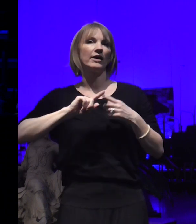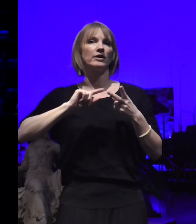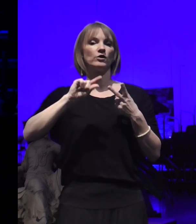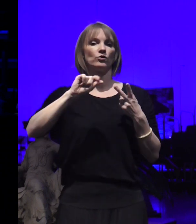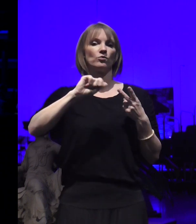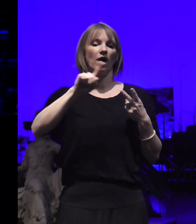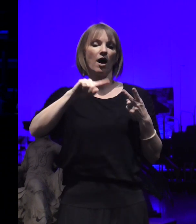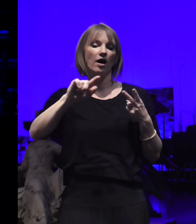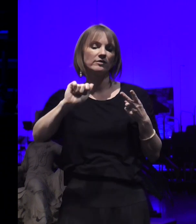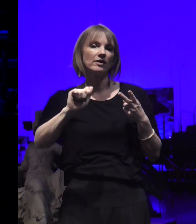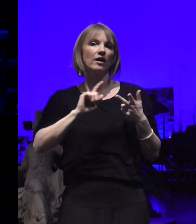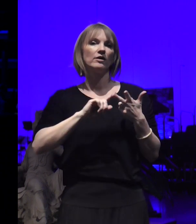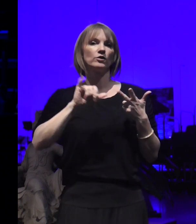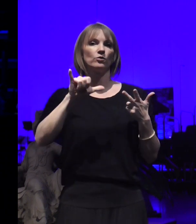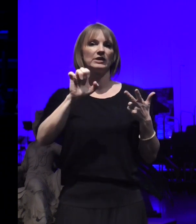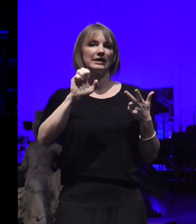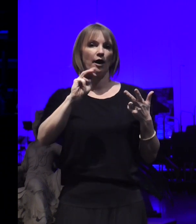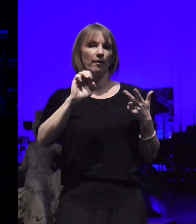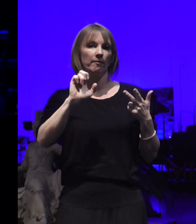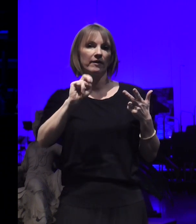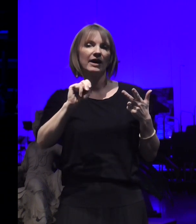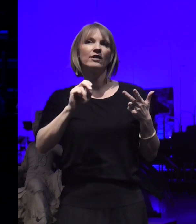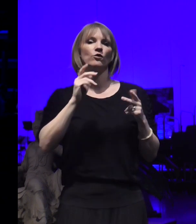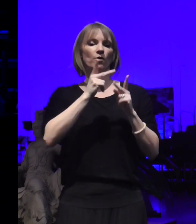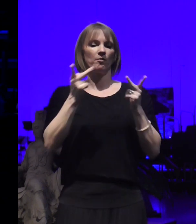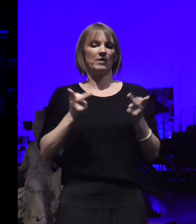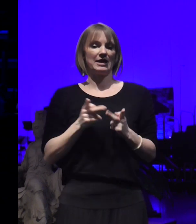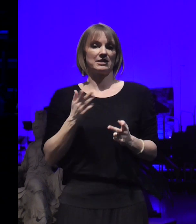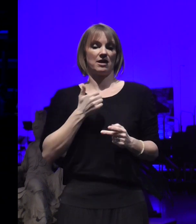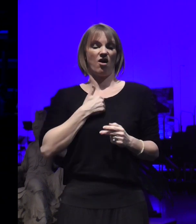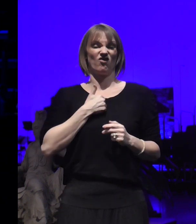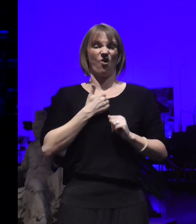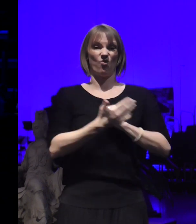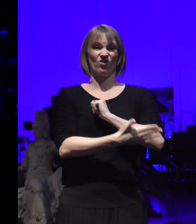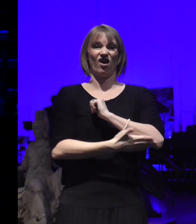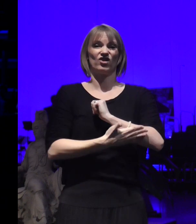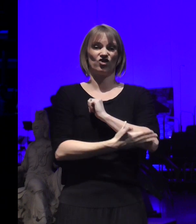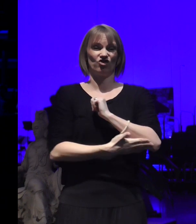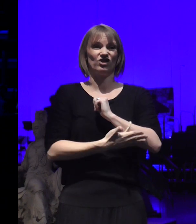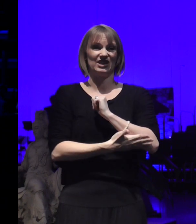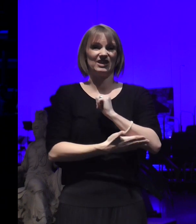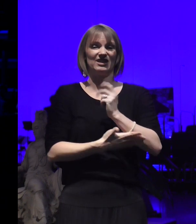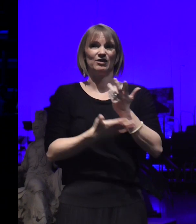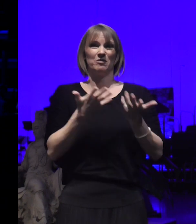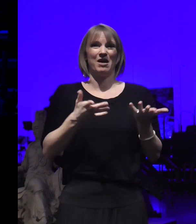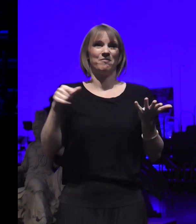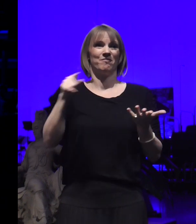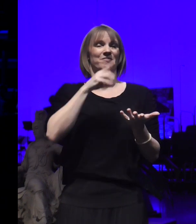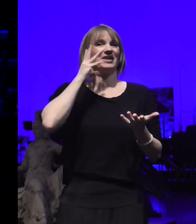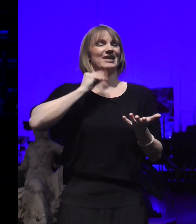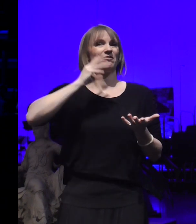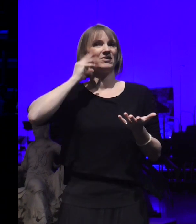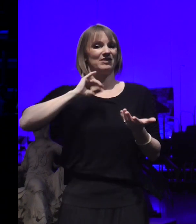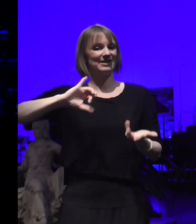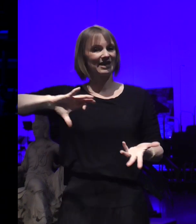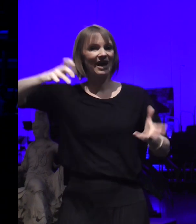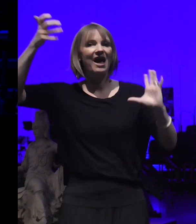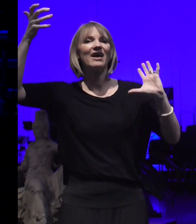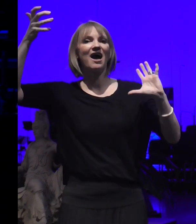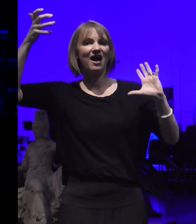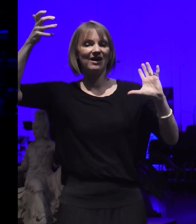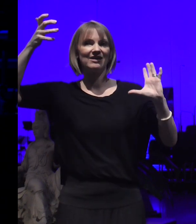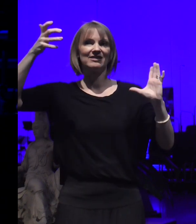Gaza, to Yemen, to places in our own country that may be experiencing immense